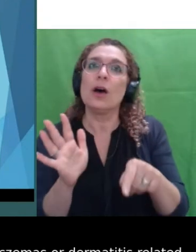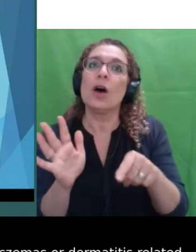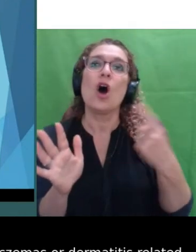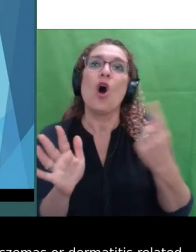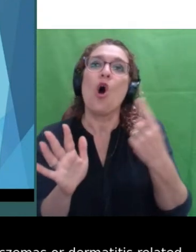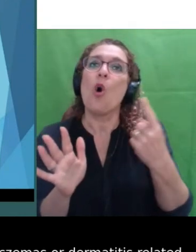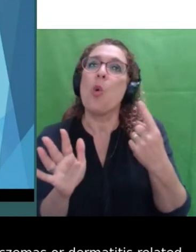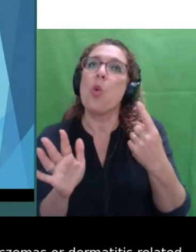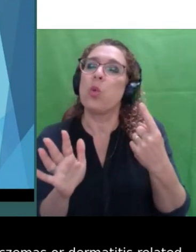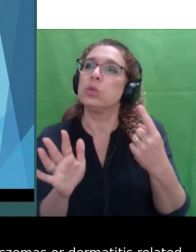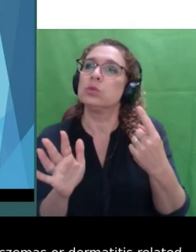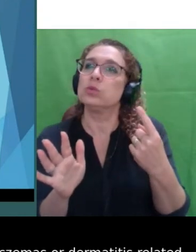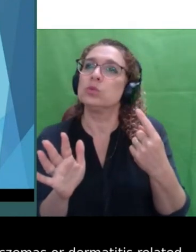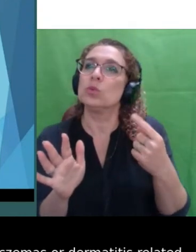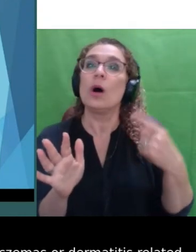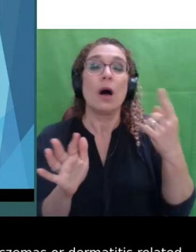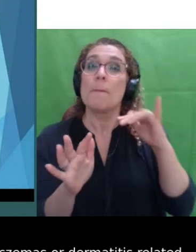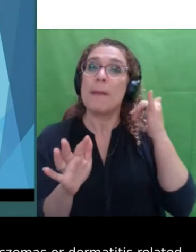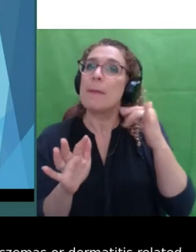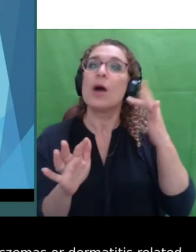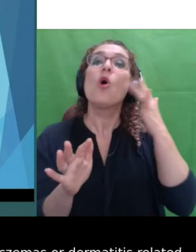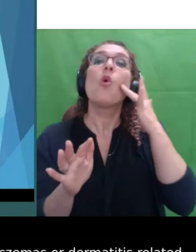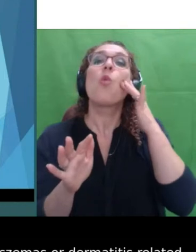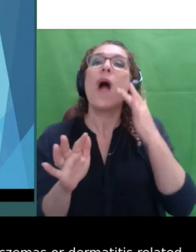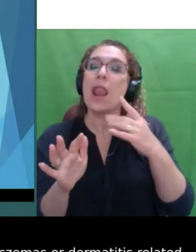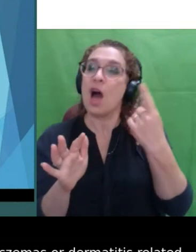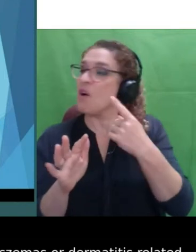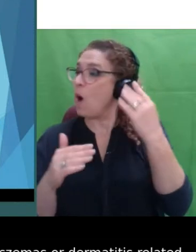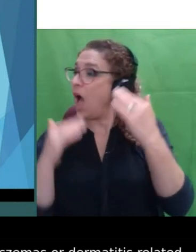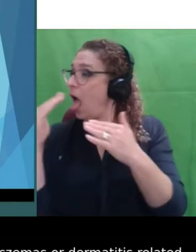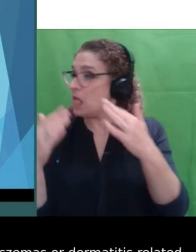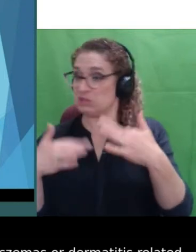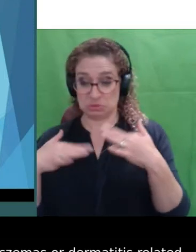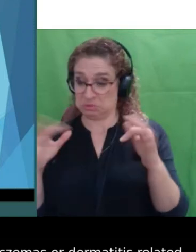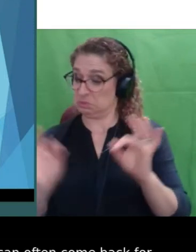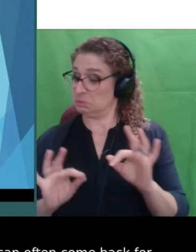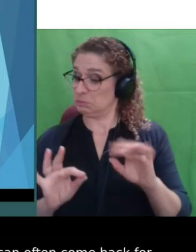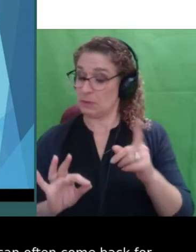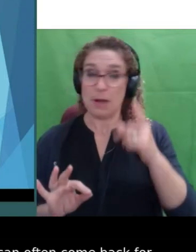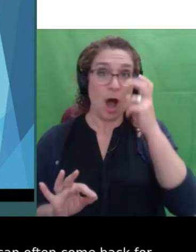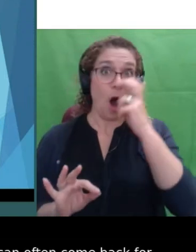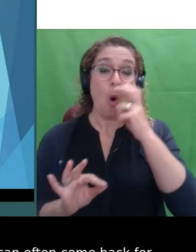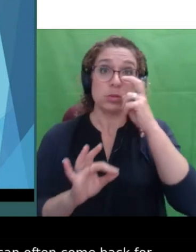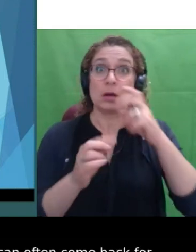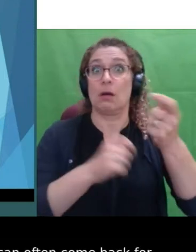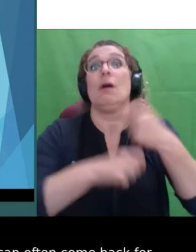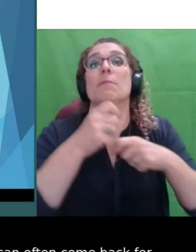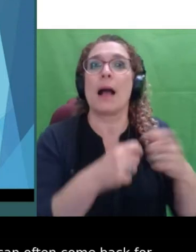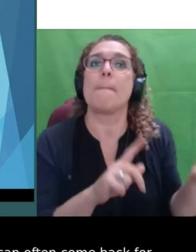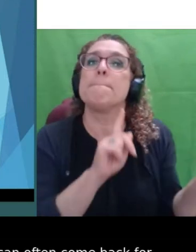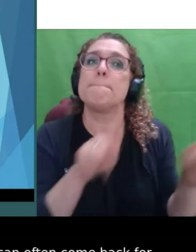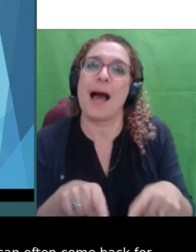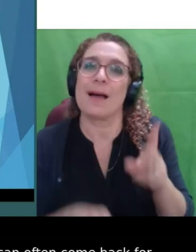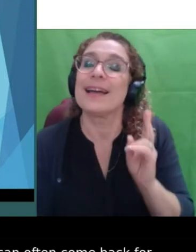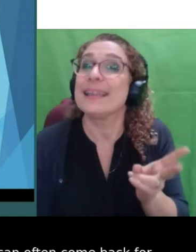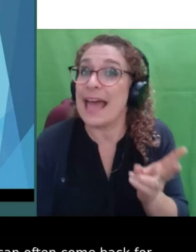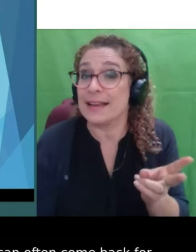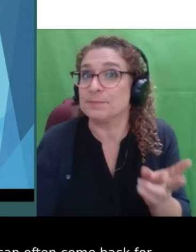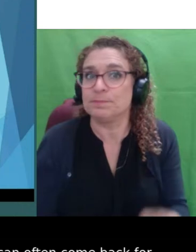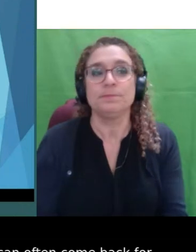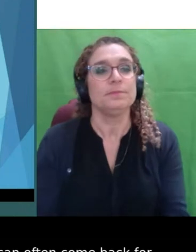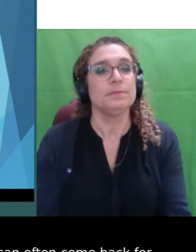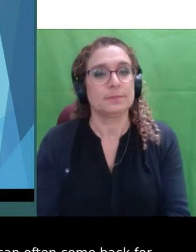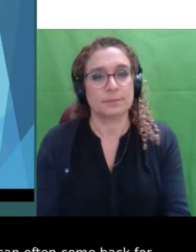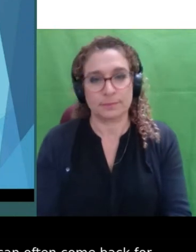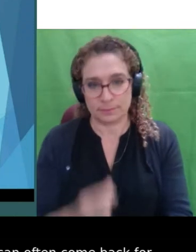in the adult years can often come back for older people so people always ask and this presentation by the way